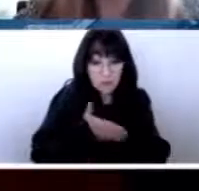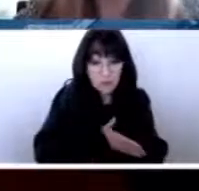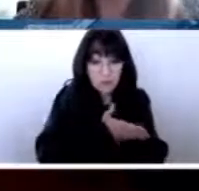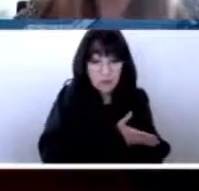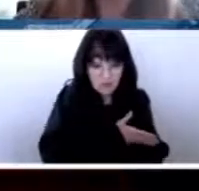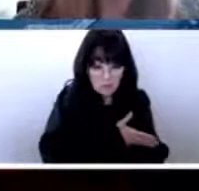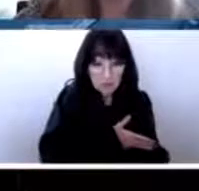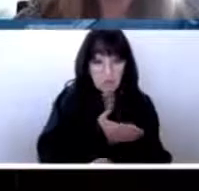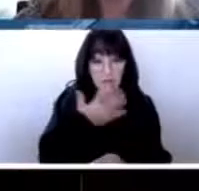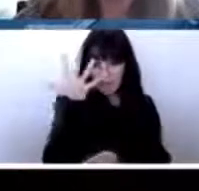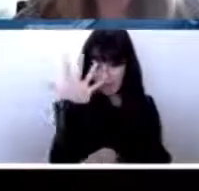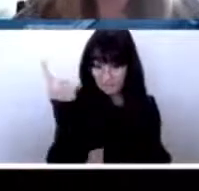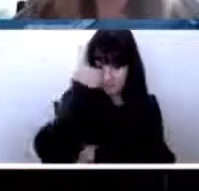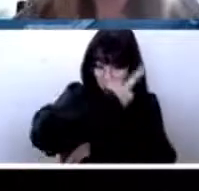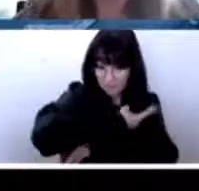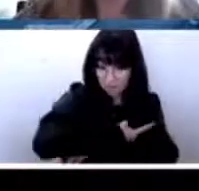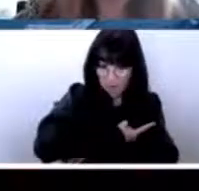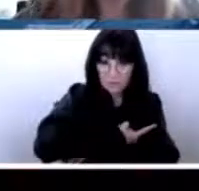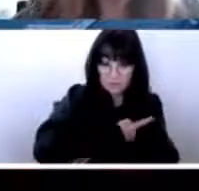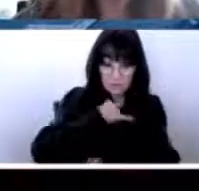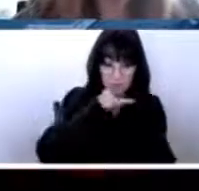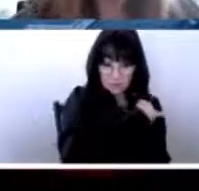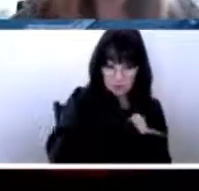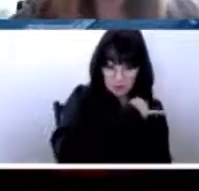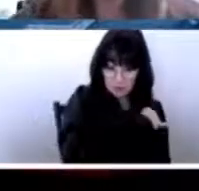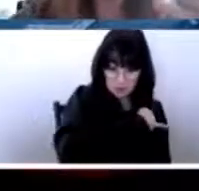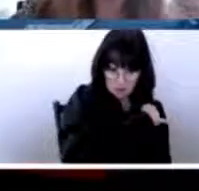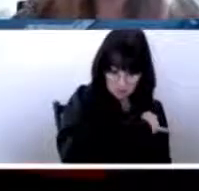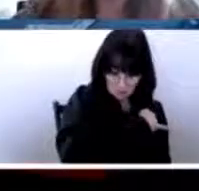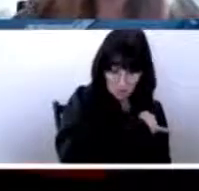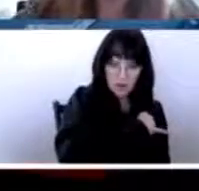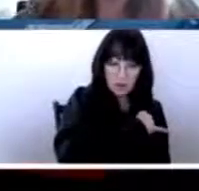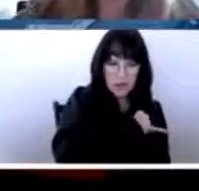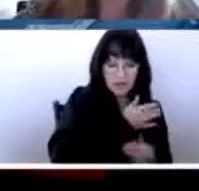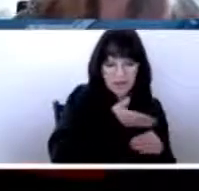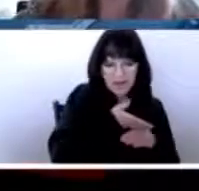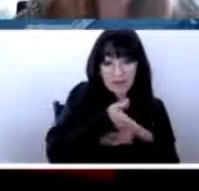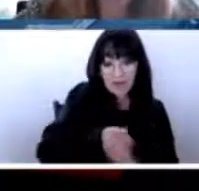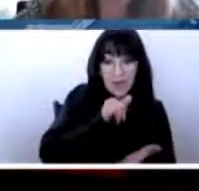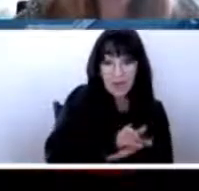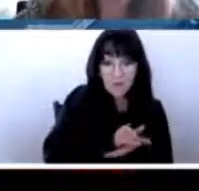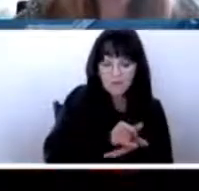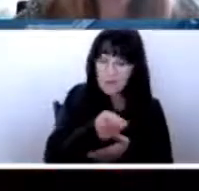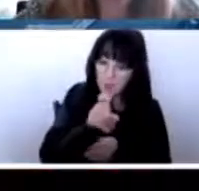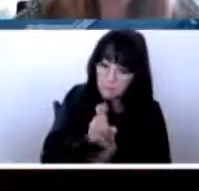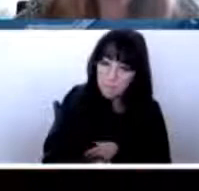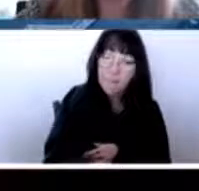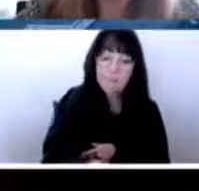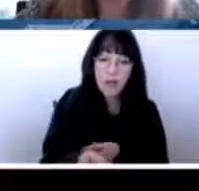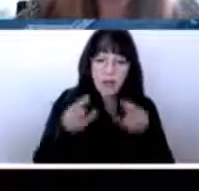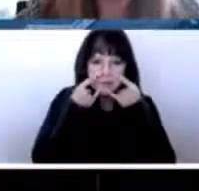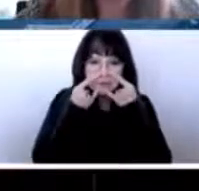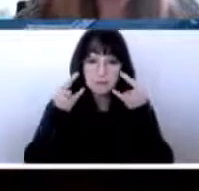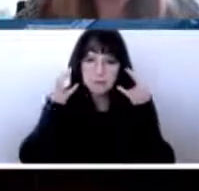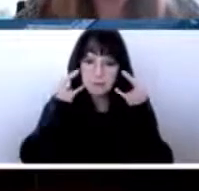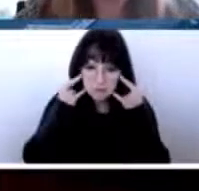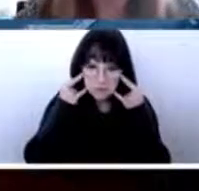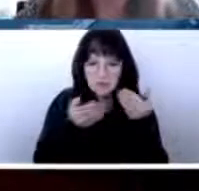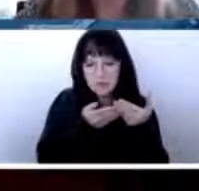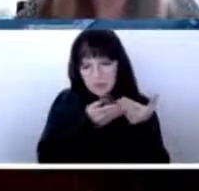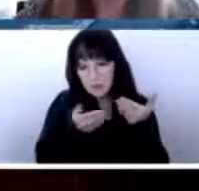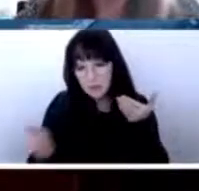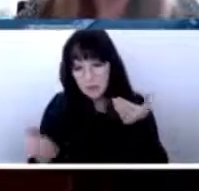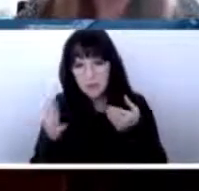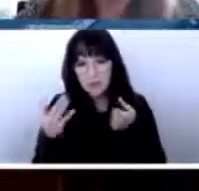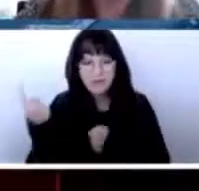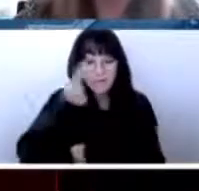long as you or the individual wears a well-fitting mask for another 5 days in all the places where